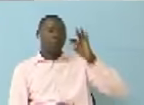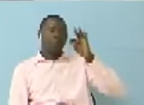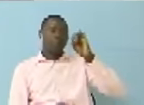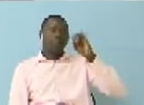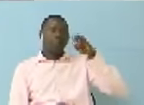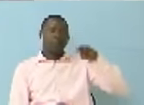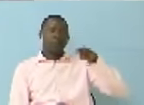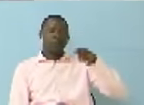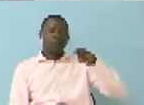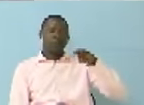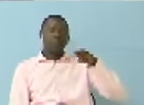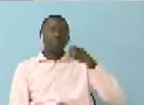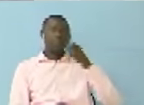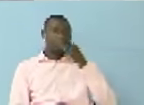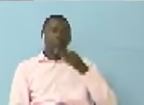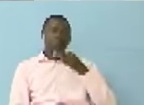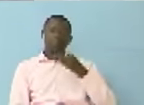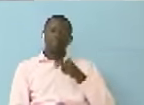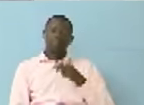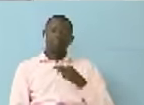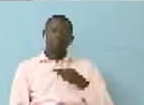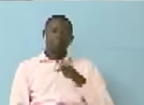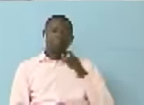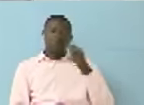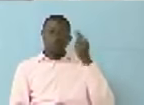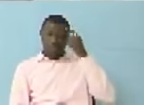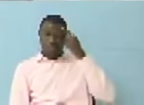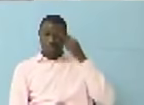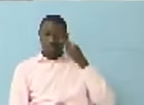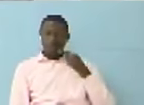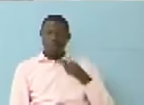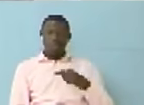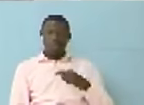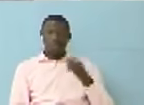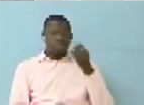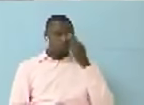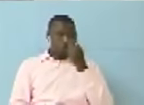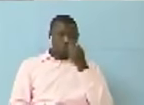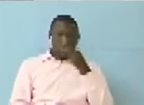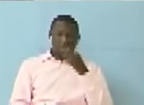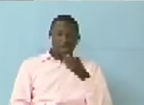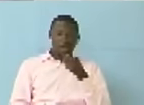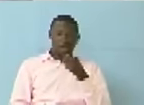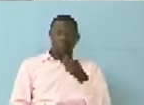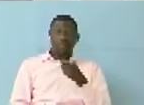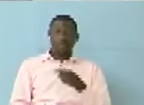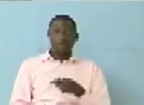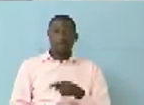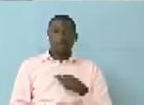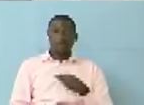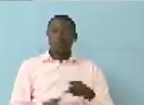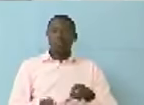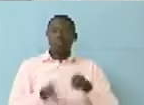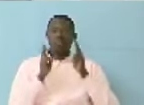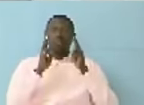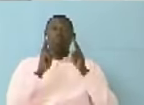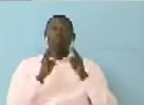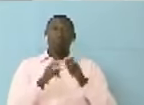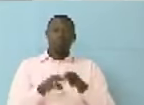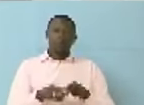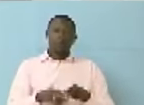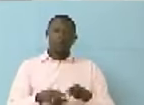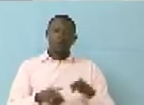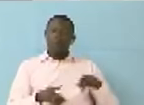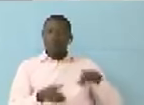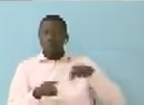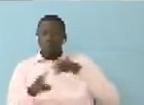sternly. And Martin nyenyim faye ko. Do you think we are joking here? Ya mirambe fe alla jamba. And he got up. And Martin wulita. He